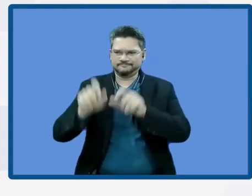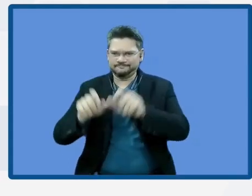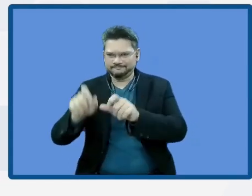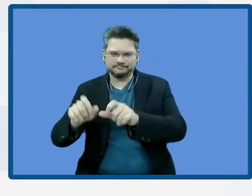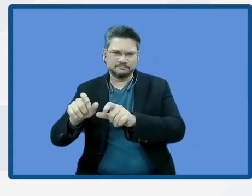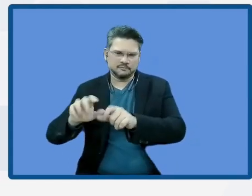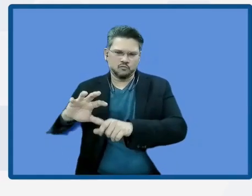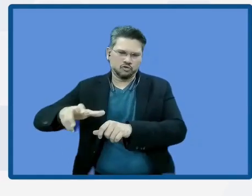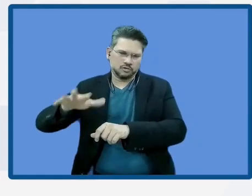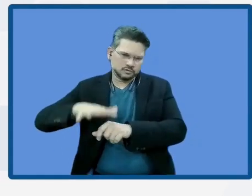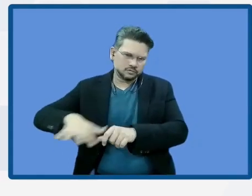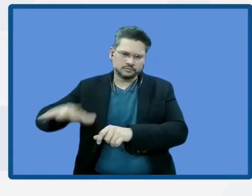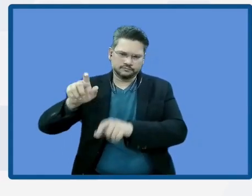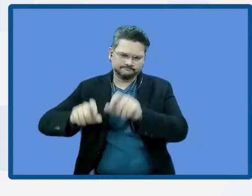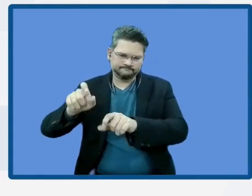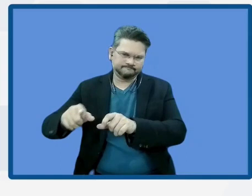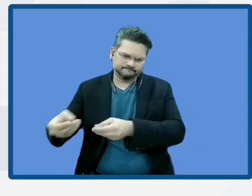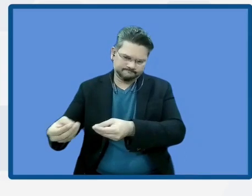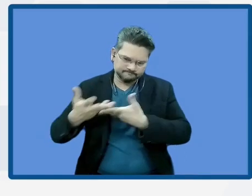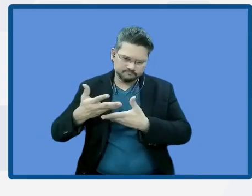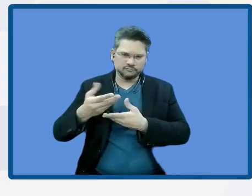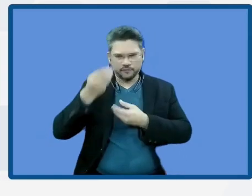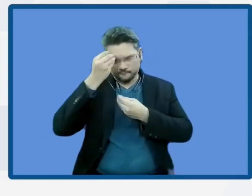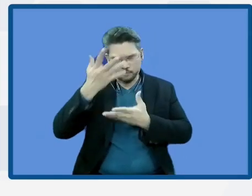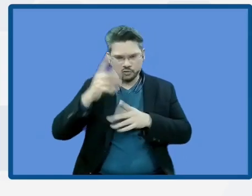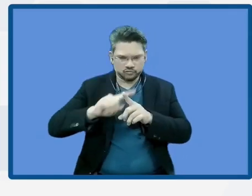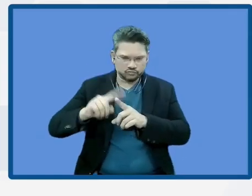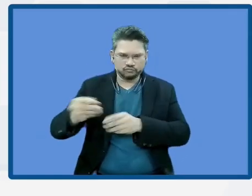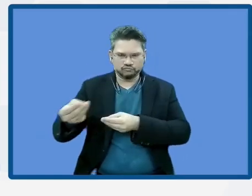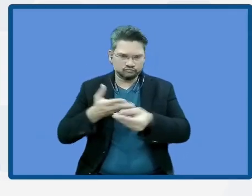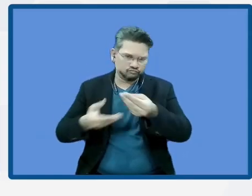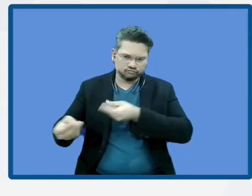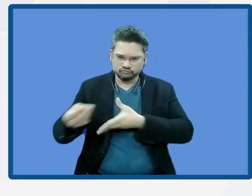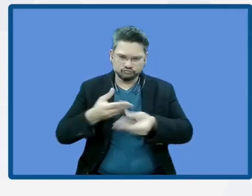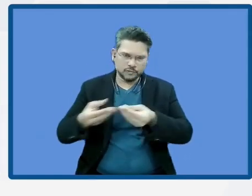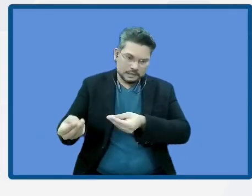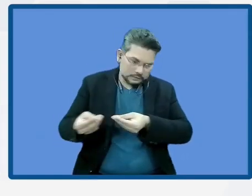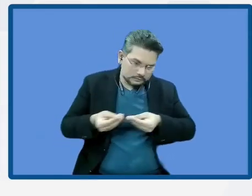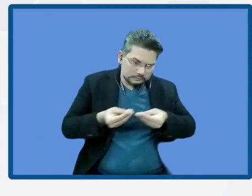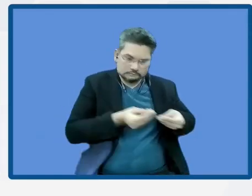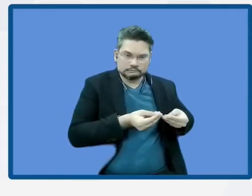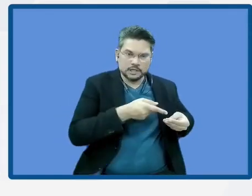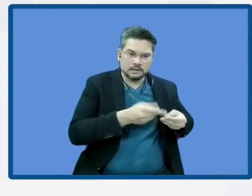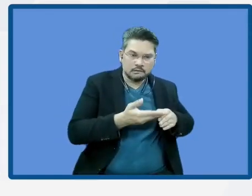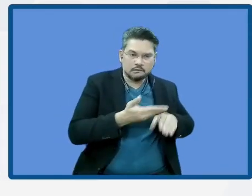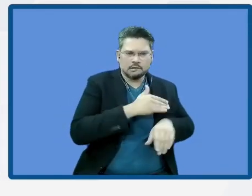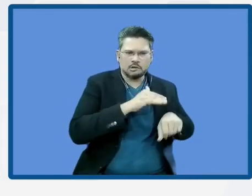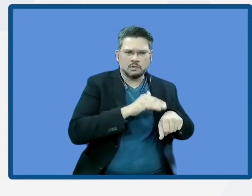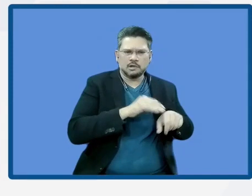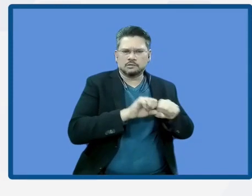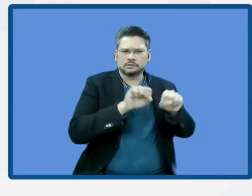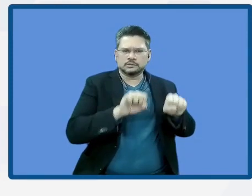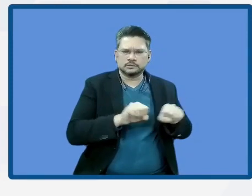are linked to the early warning systems? So what I'm trying to say is, how does